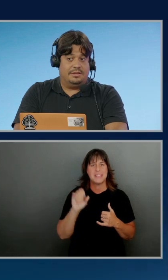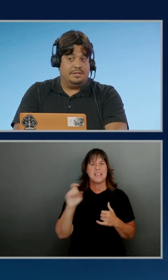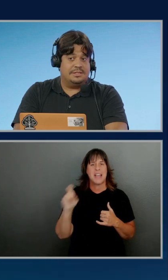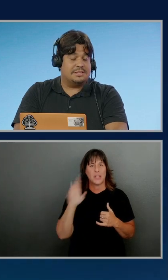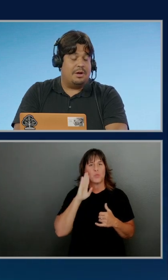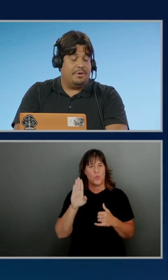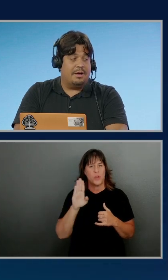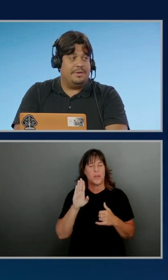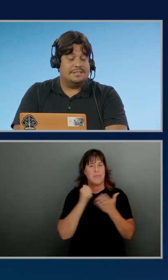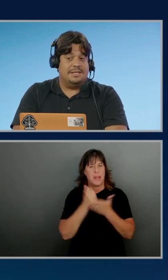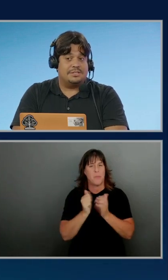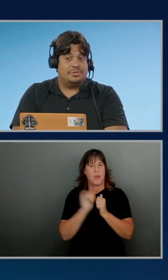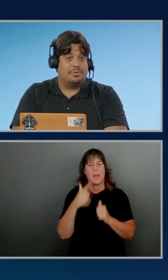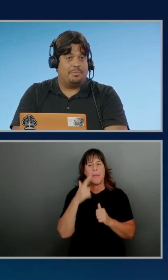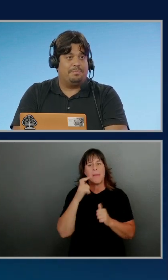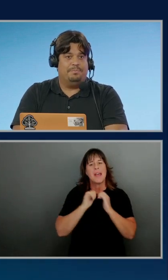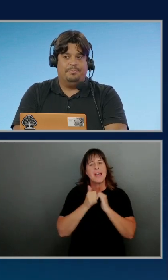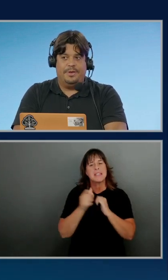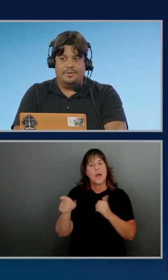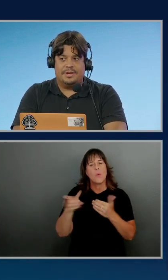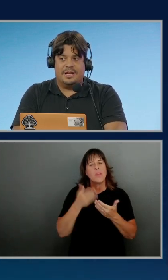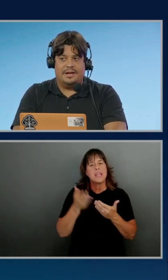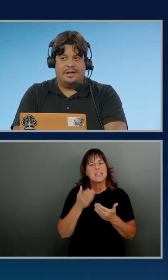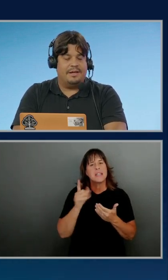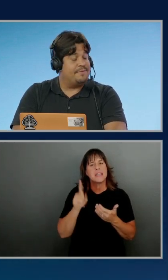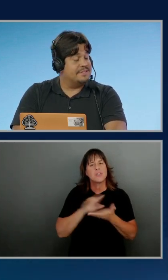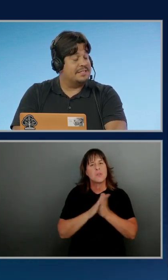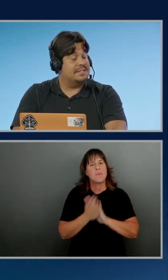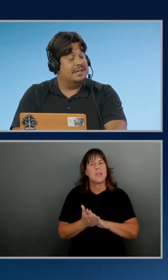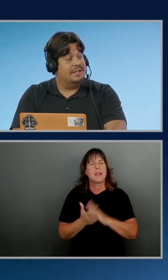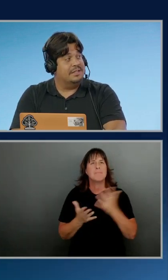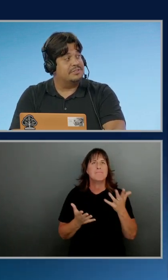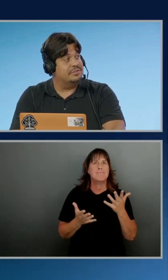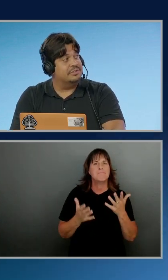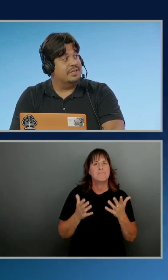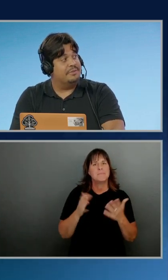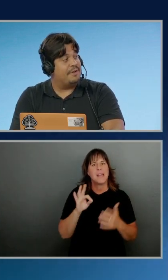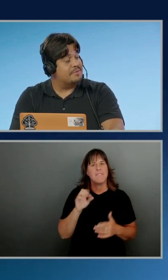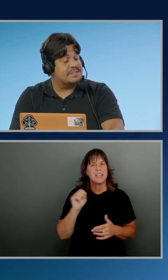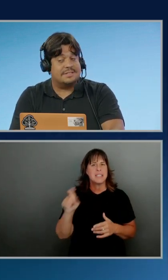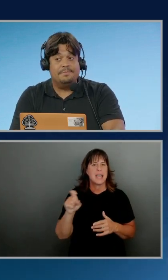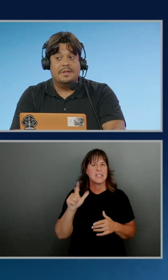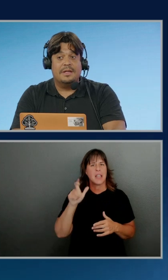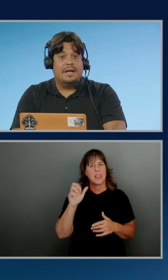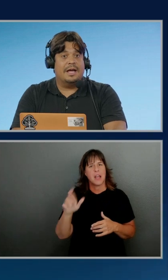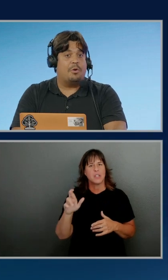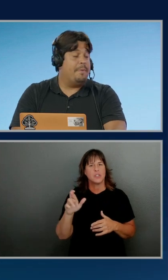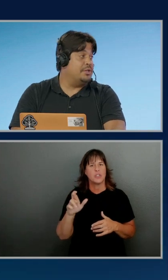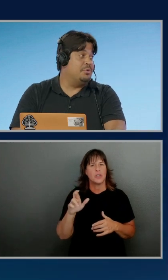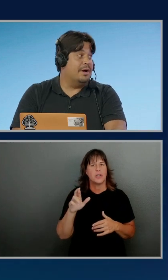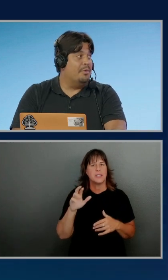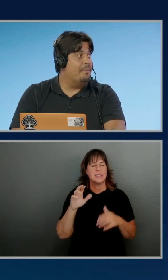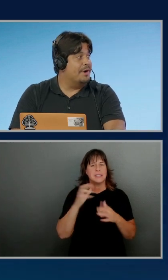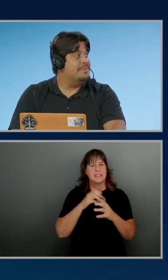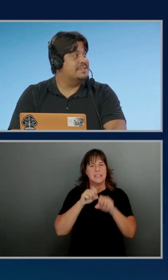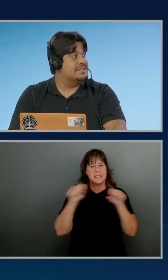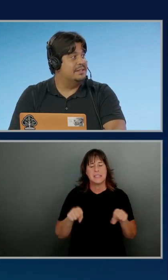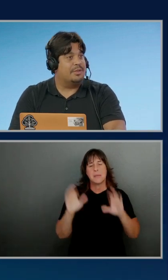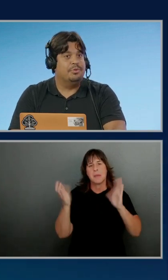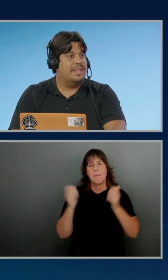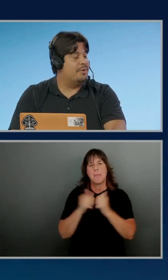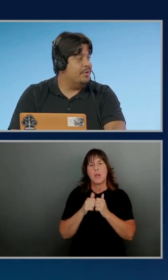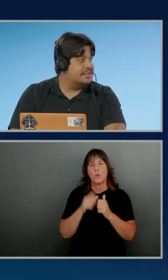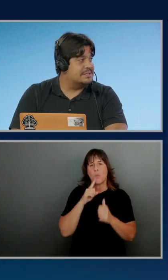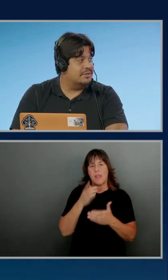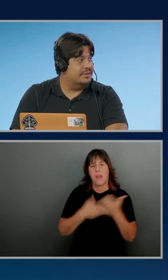So this is how easy it is to build a FSx Lustre file system compared to on-premises